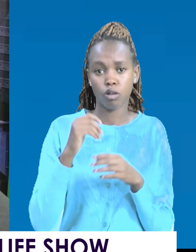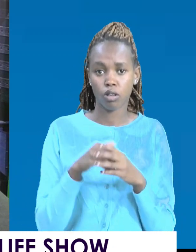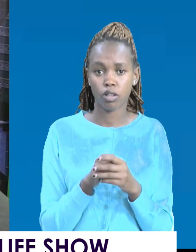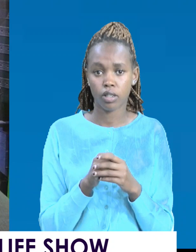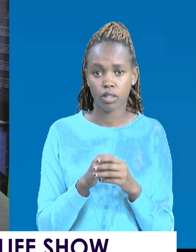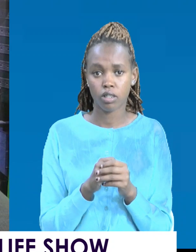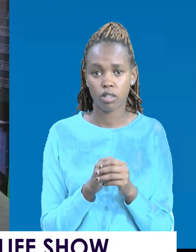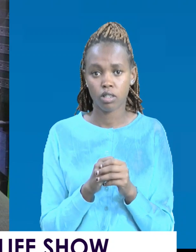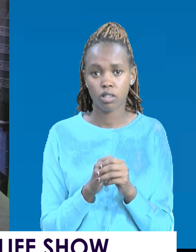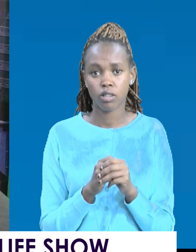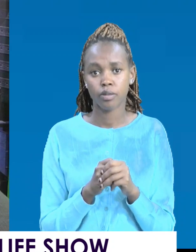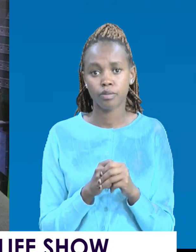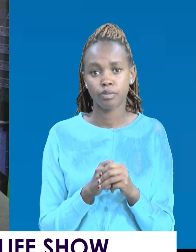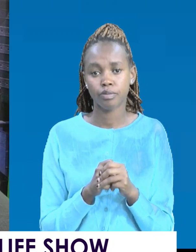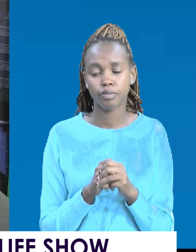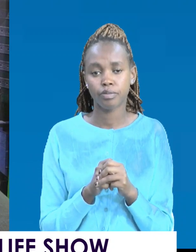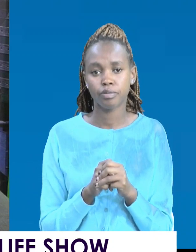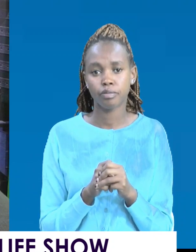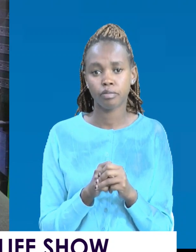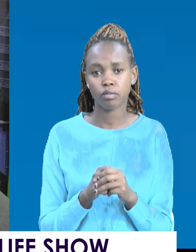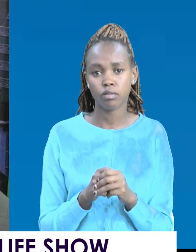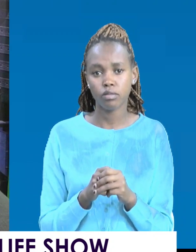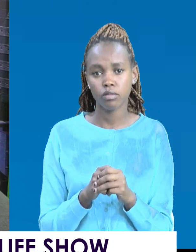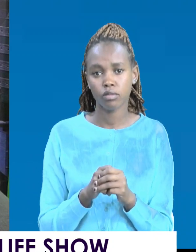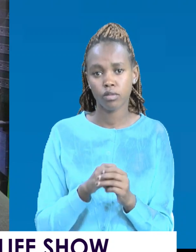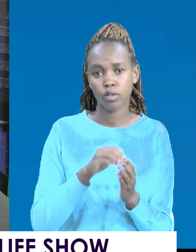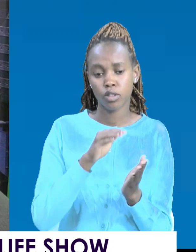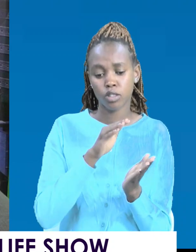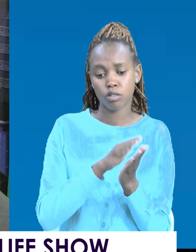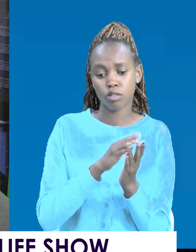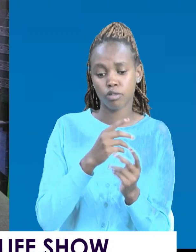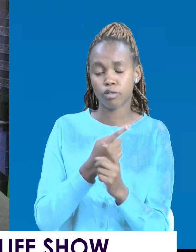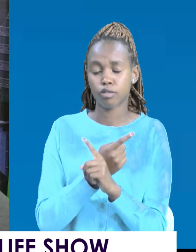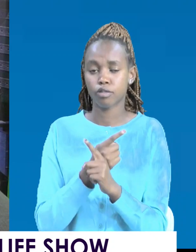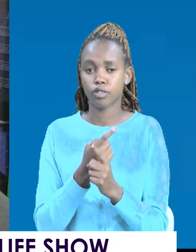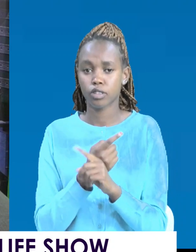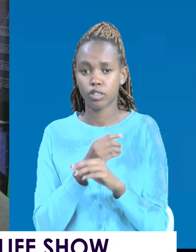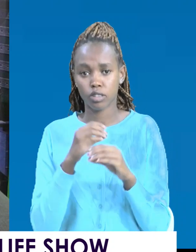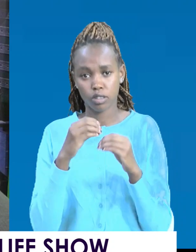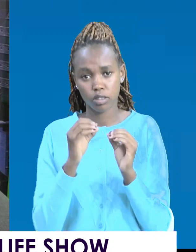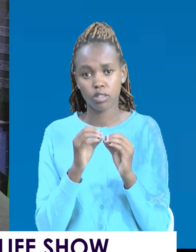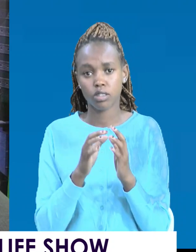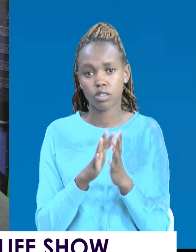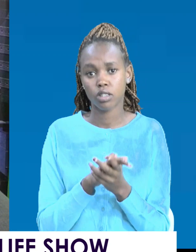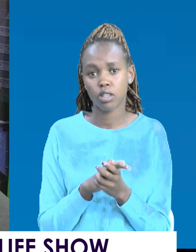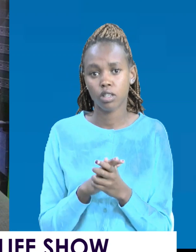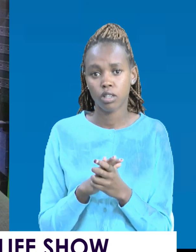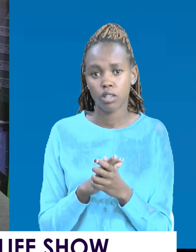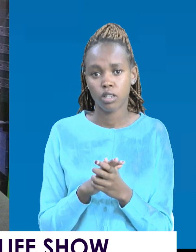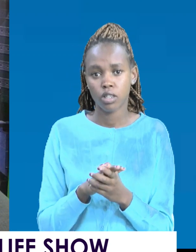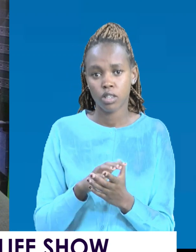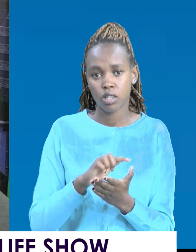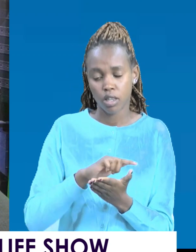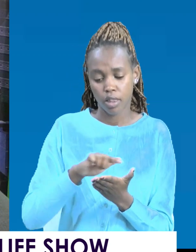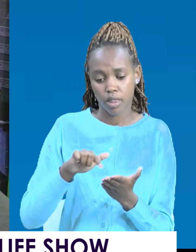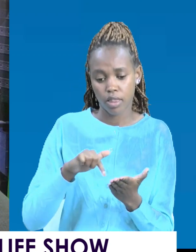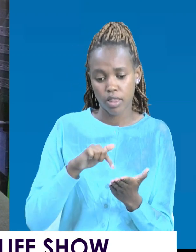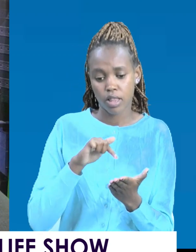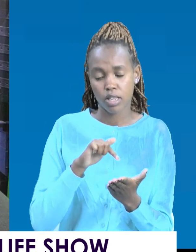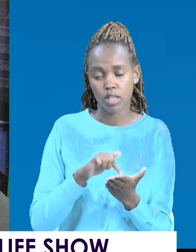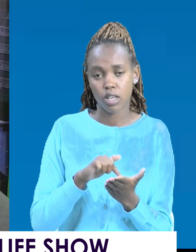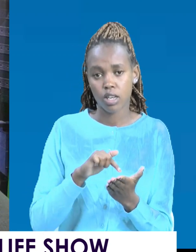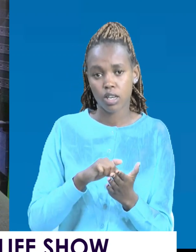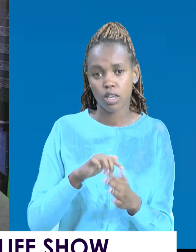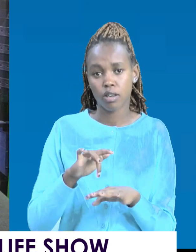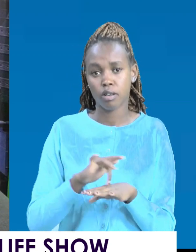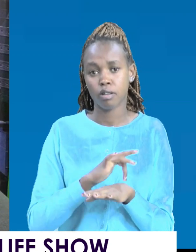God. Put on some different shades. There are things that may want to